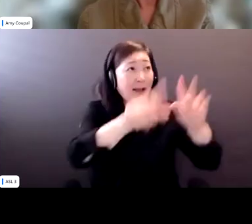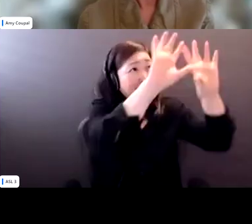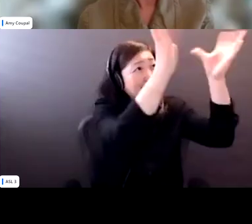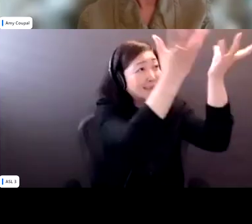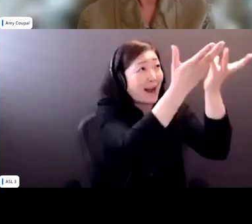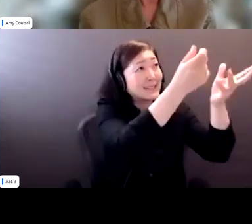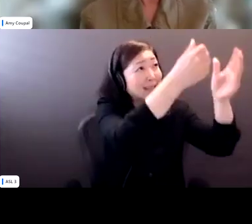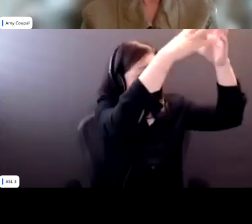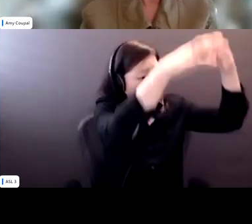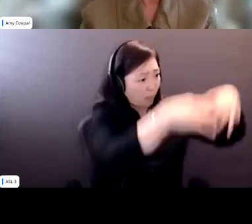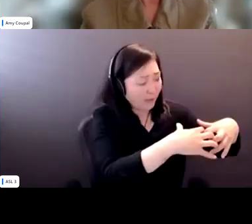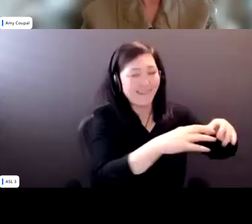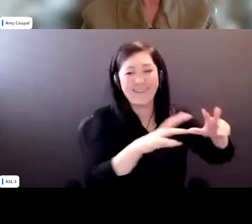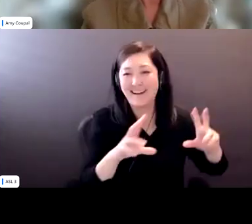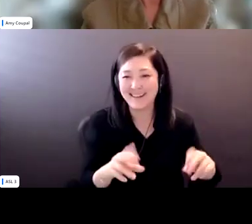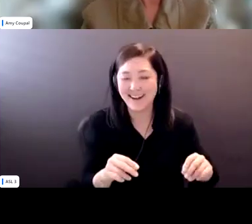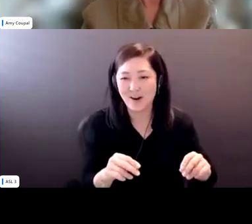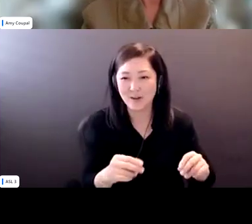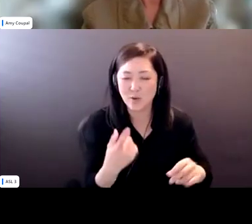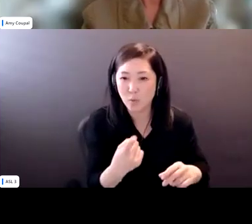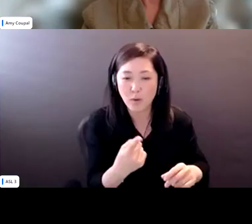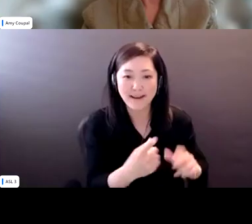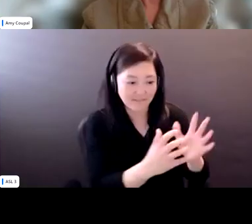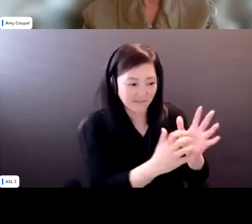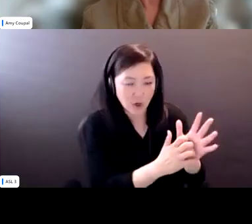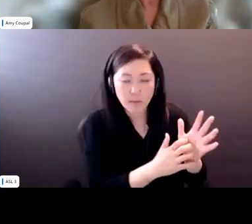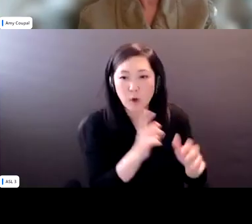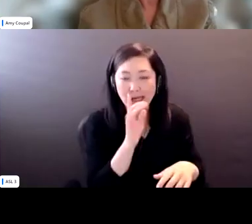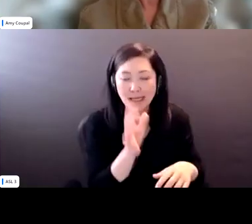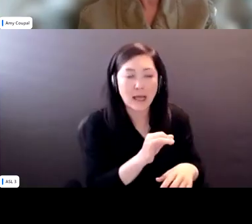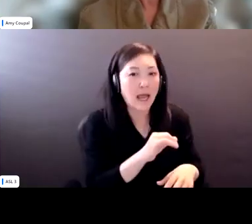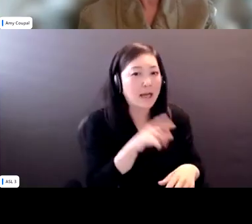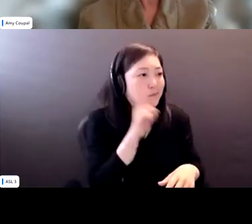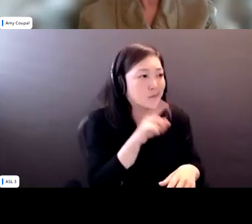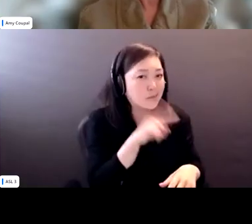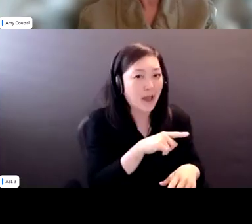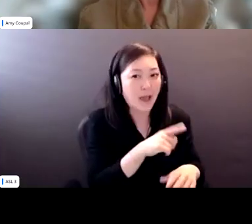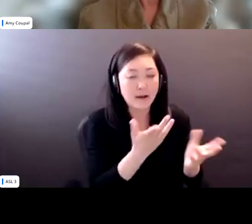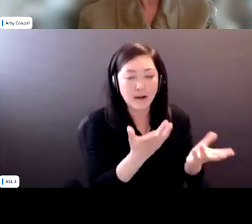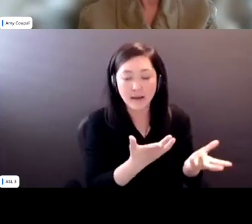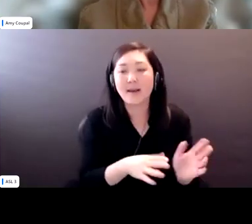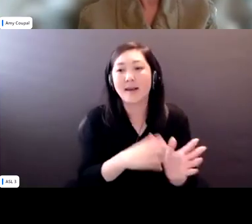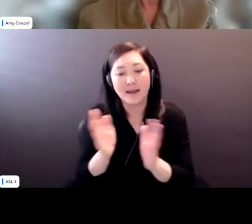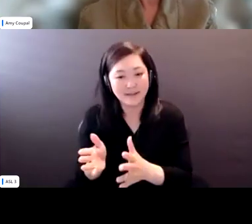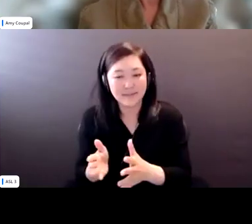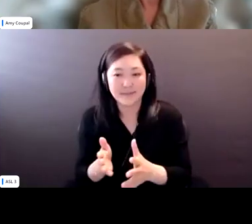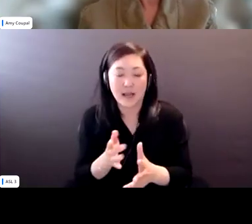Yeah, no, totally agree. So, like, designating adults as vulnerable